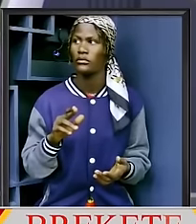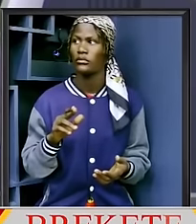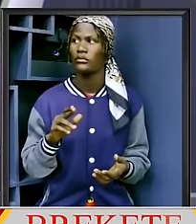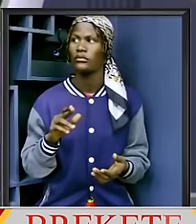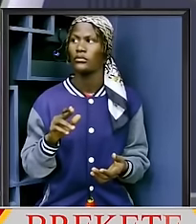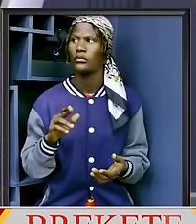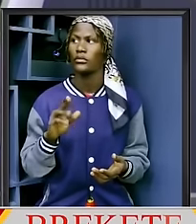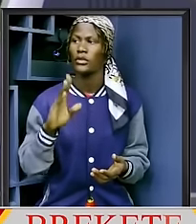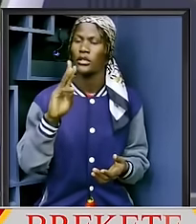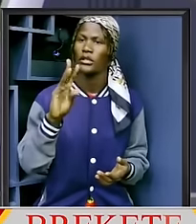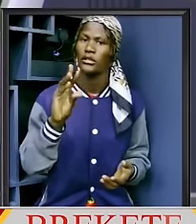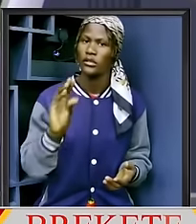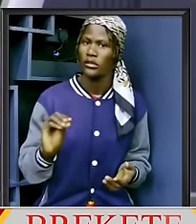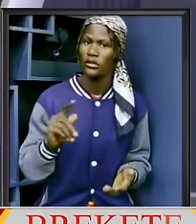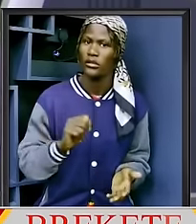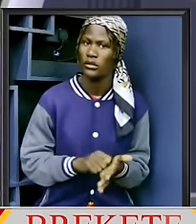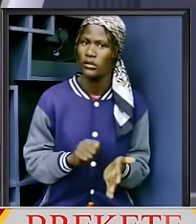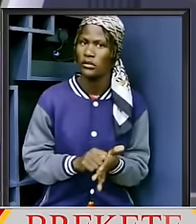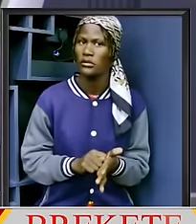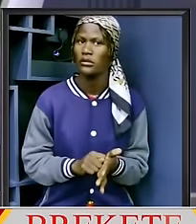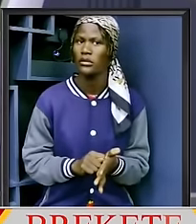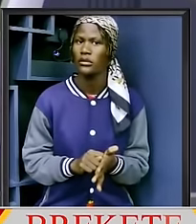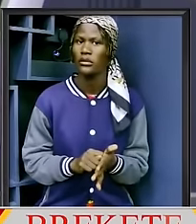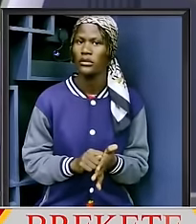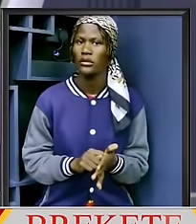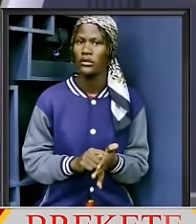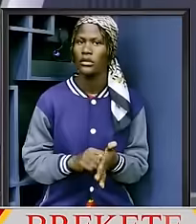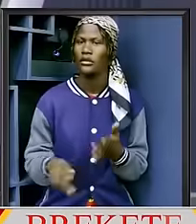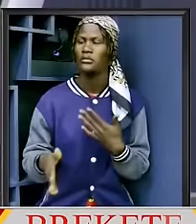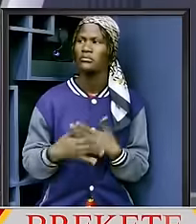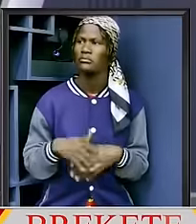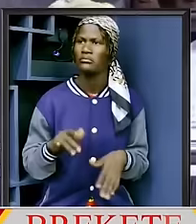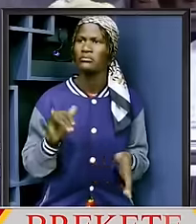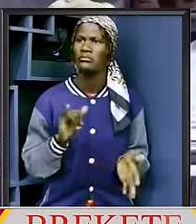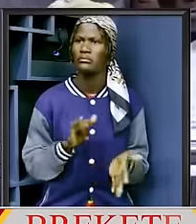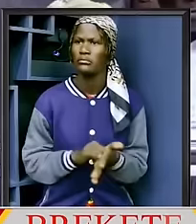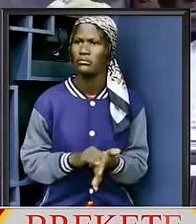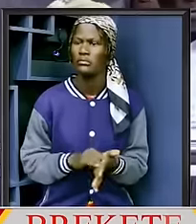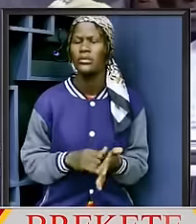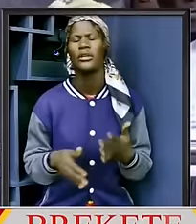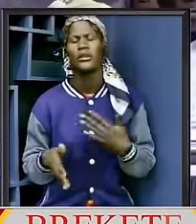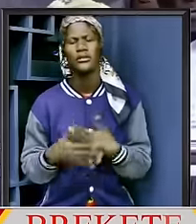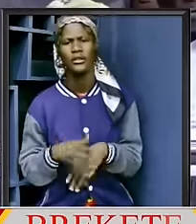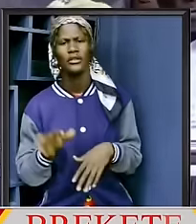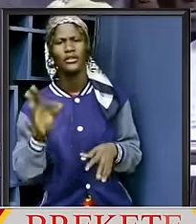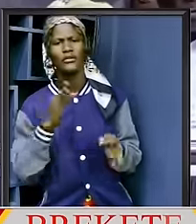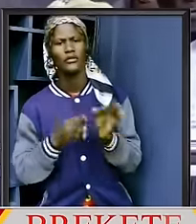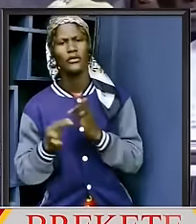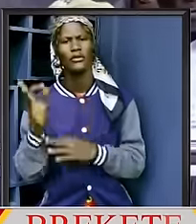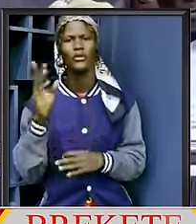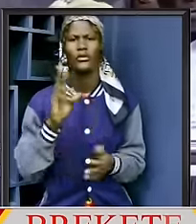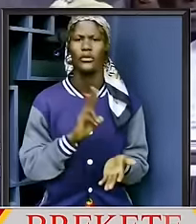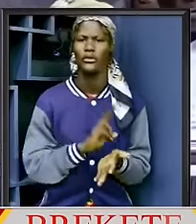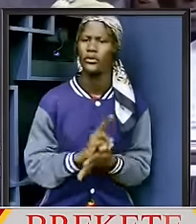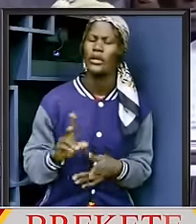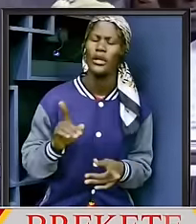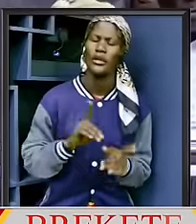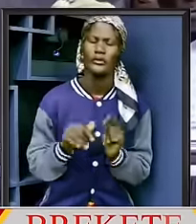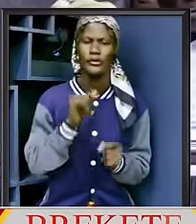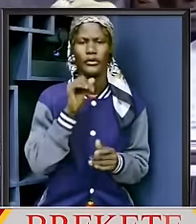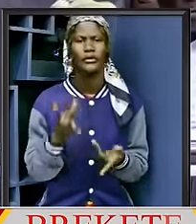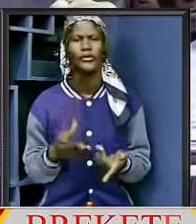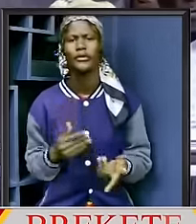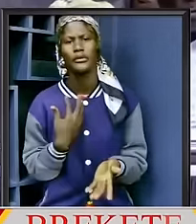stress was too much that if we even should we have POS. So on the following week, he now gave me the POS. I said, Daddy, me, I don't want